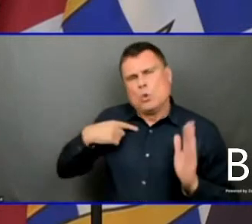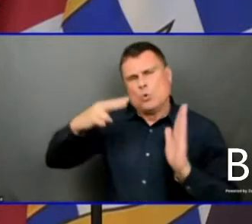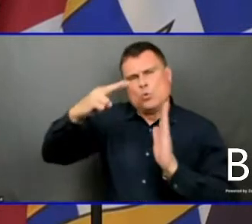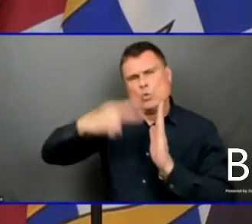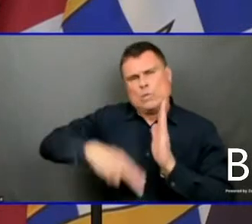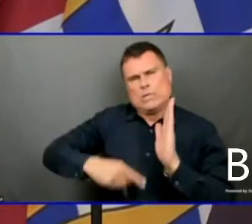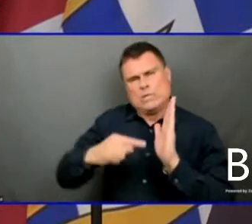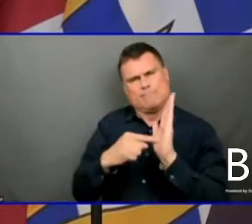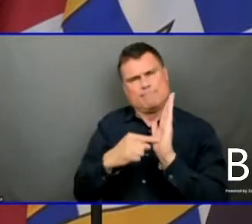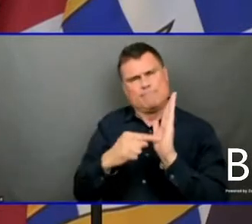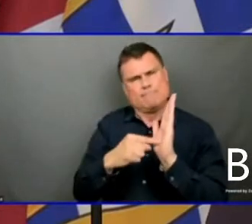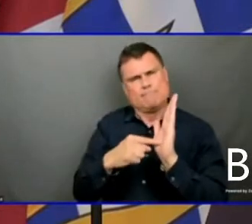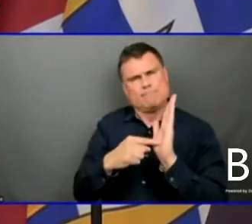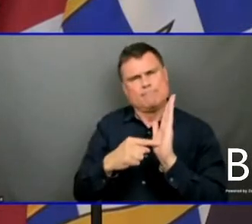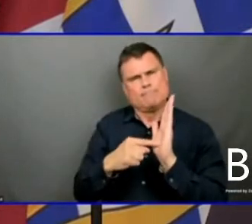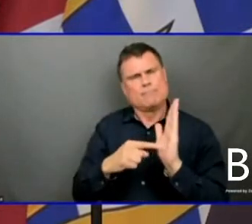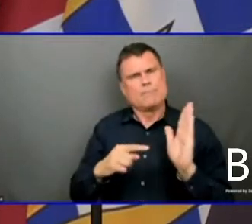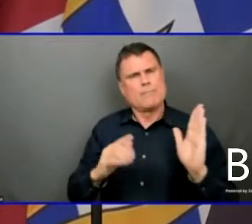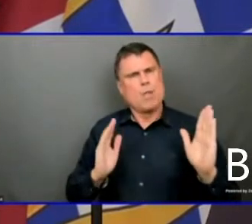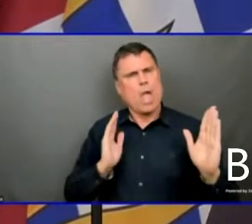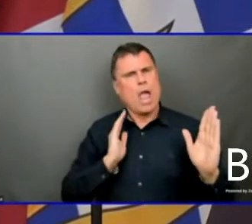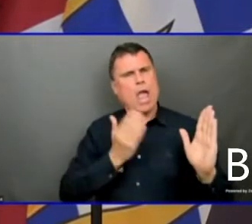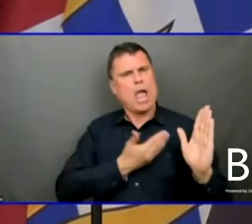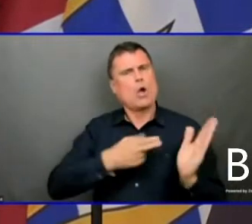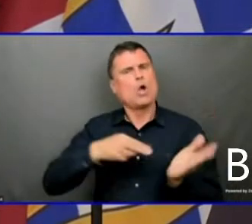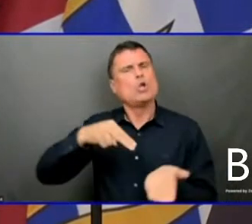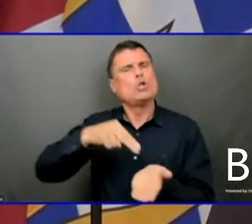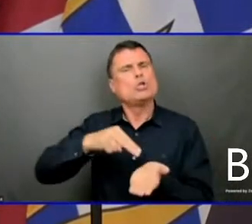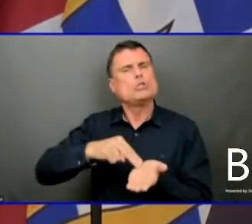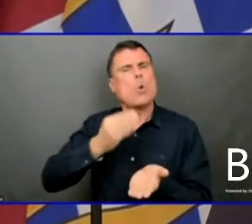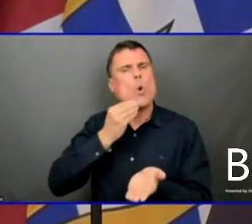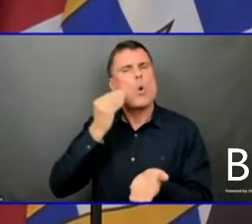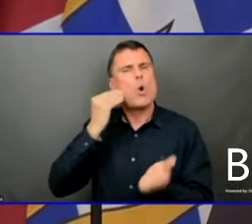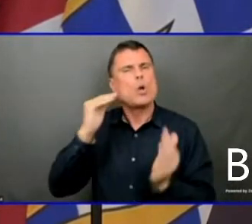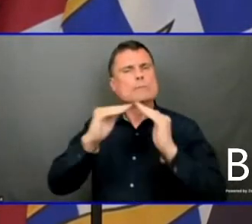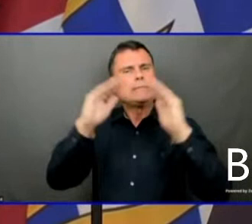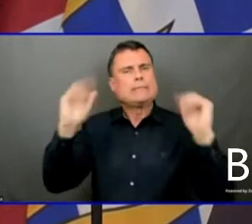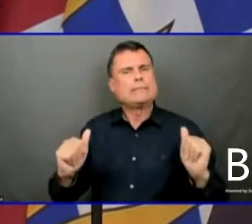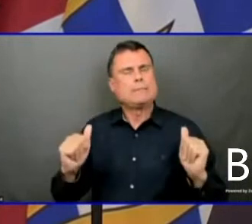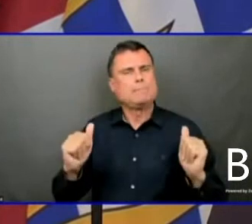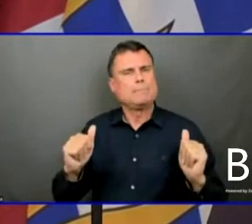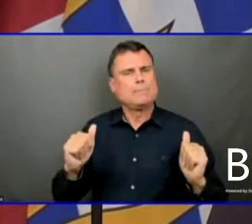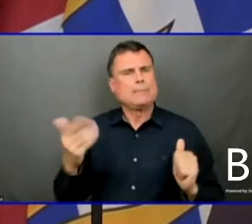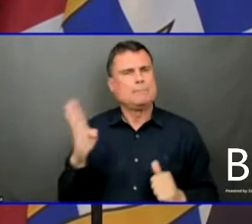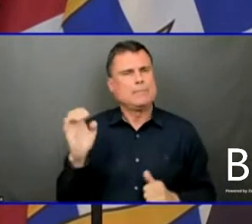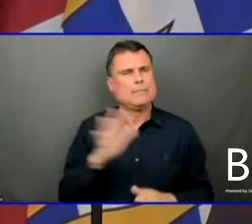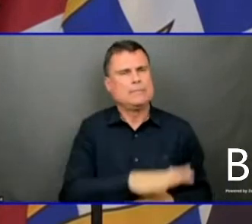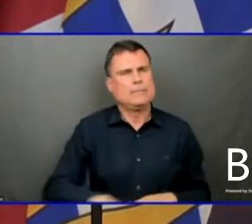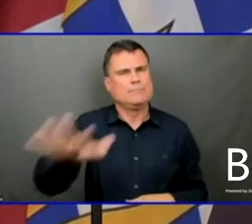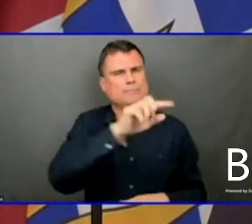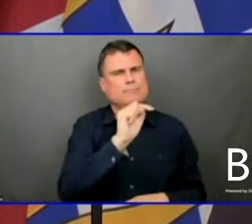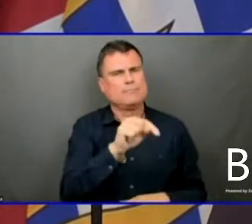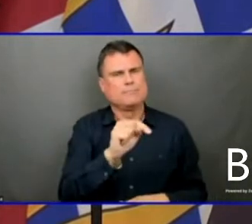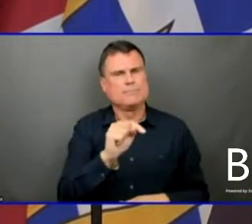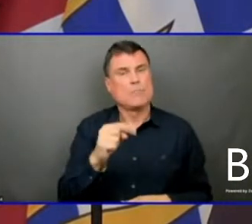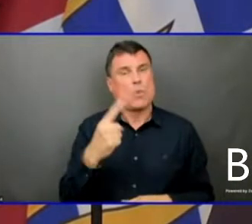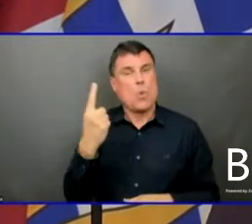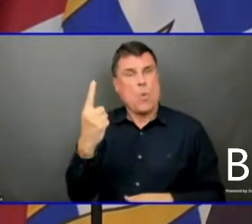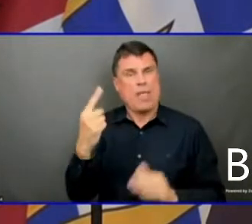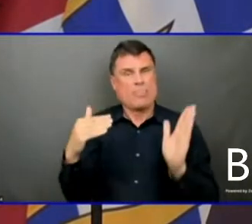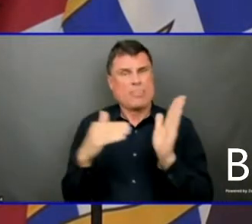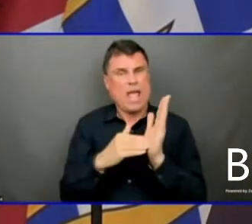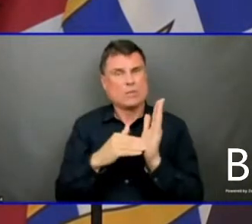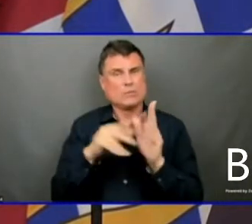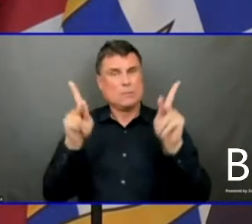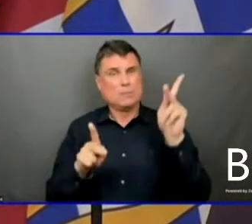care system. And the investigation found that more than 1,000 people at 42 homes where outbreak status was